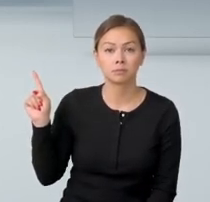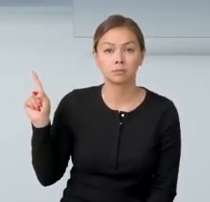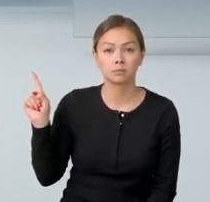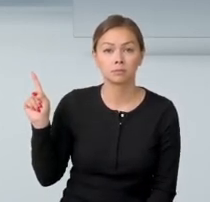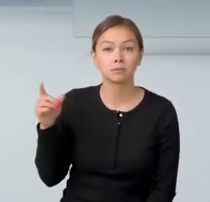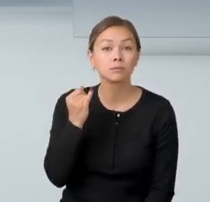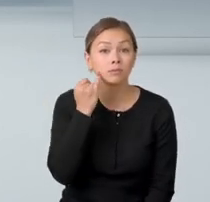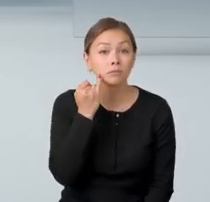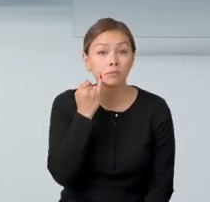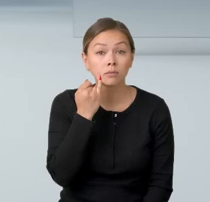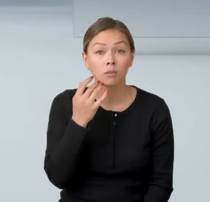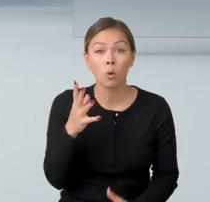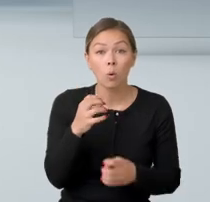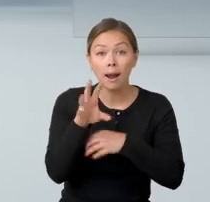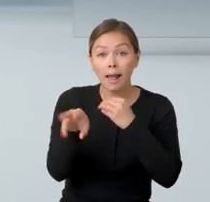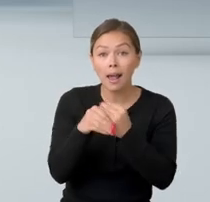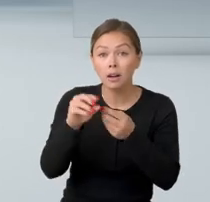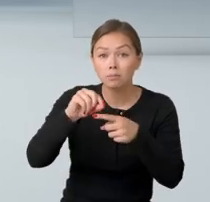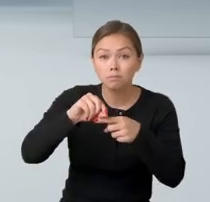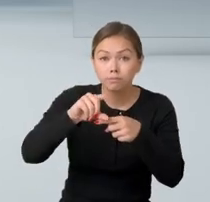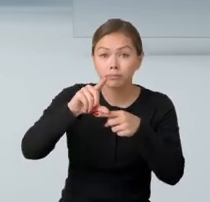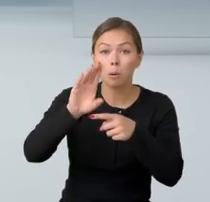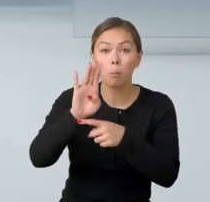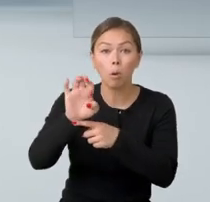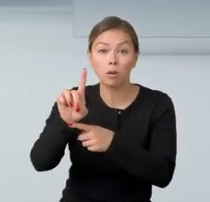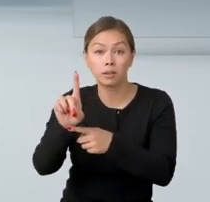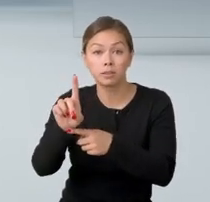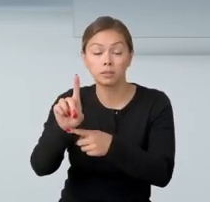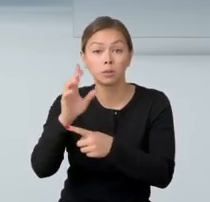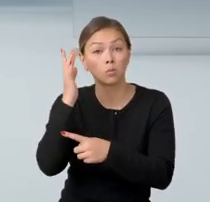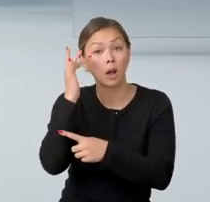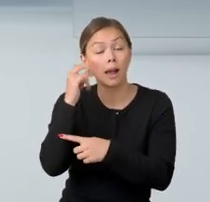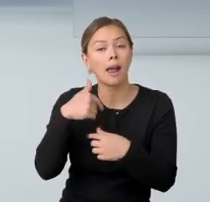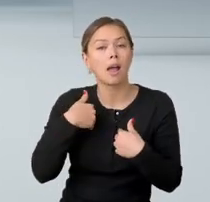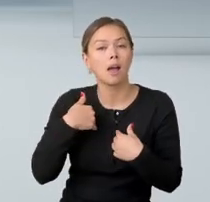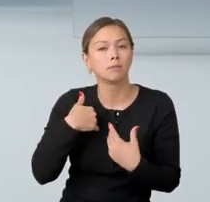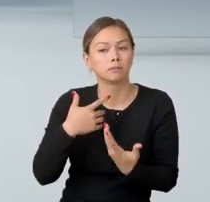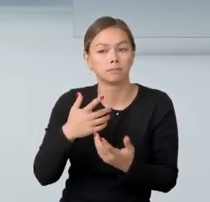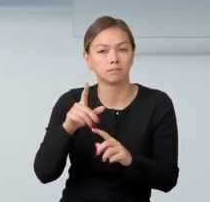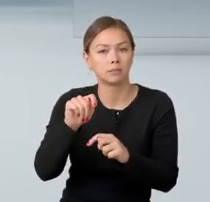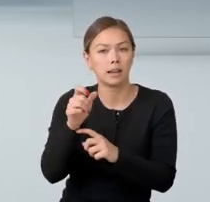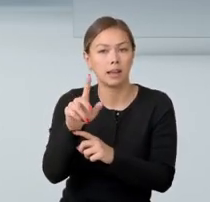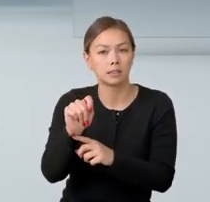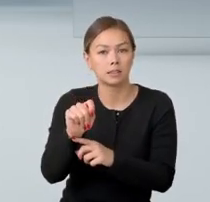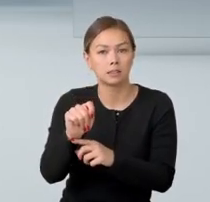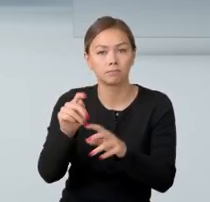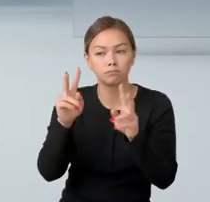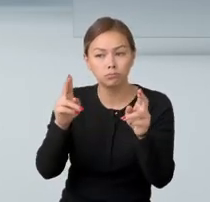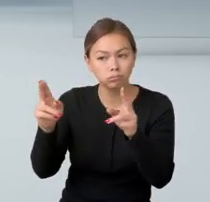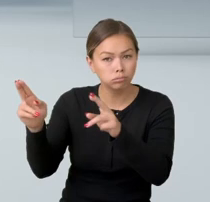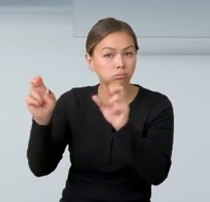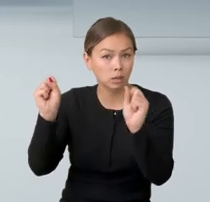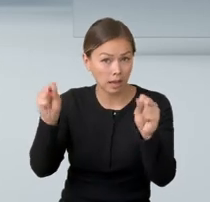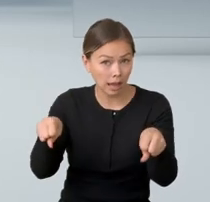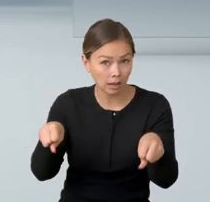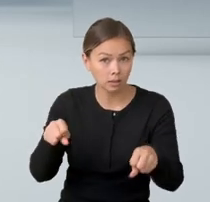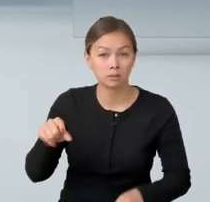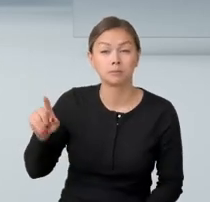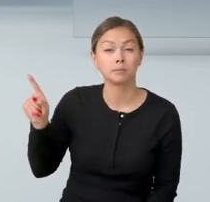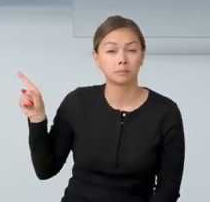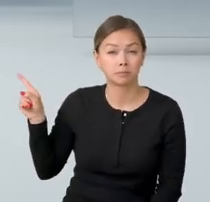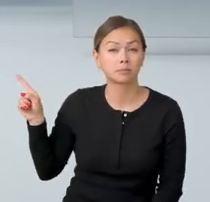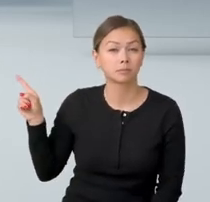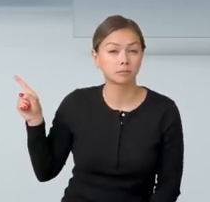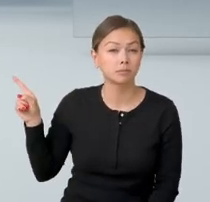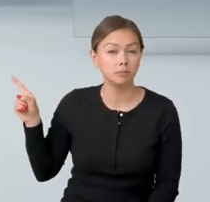okay I can even as you can see uh both some information because we have which text editor enabled